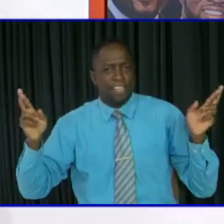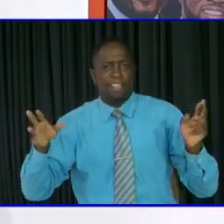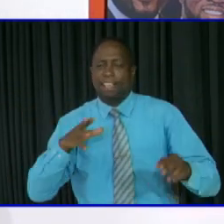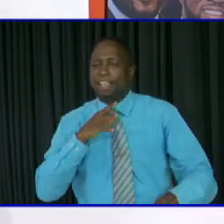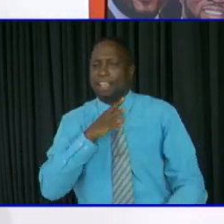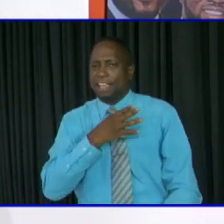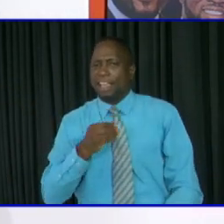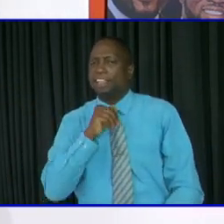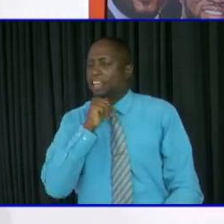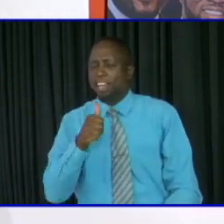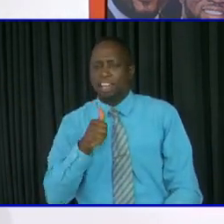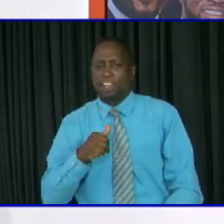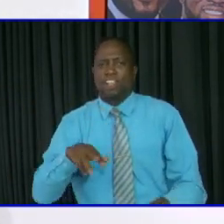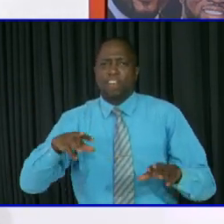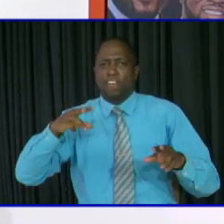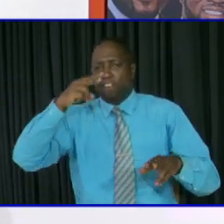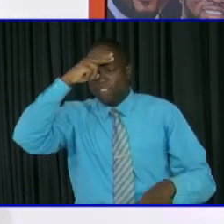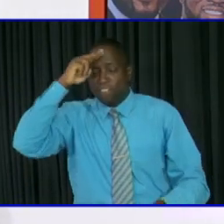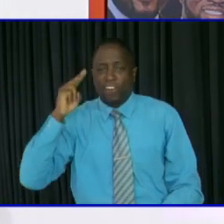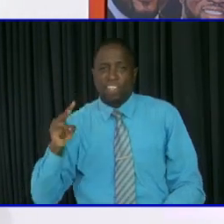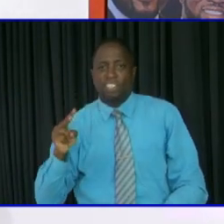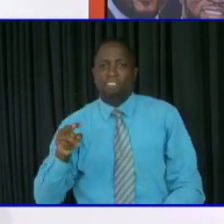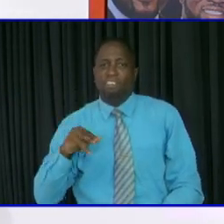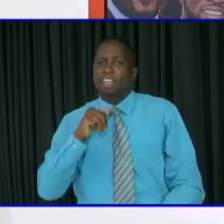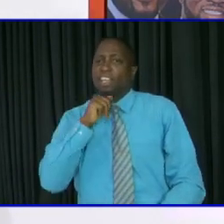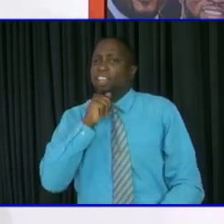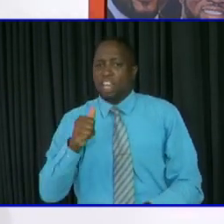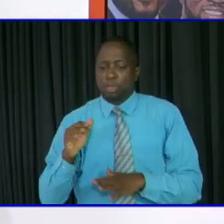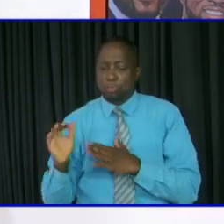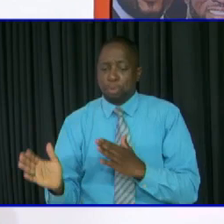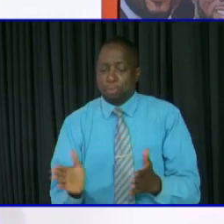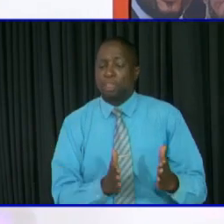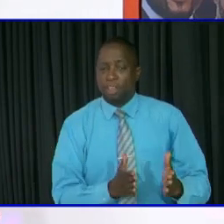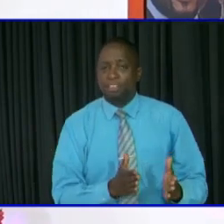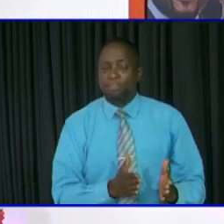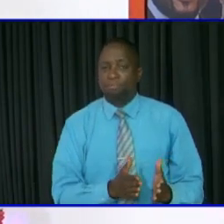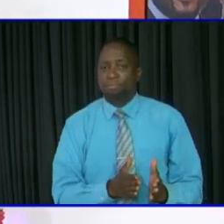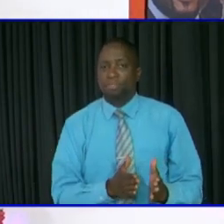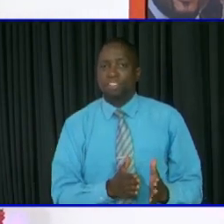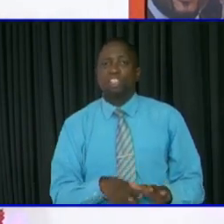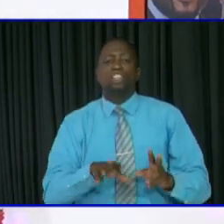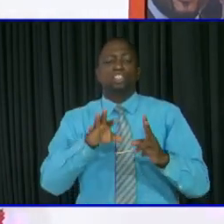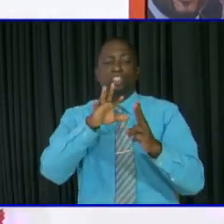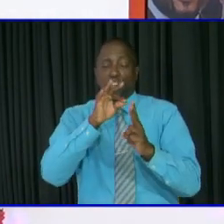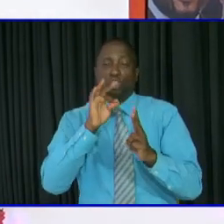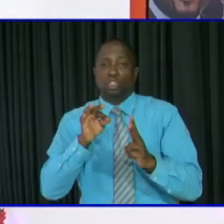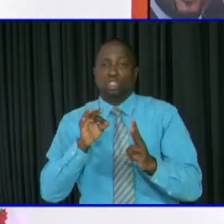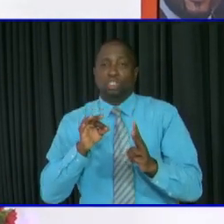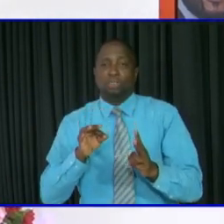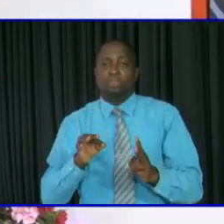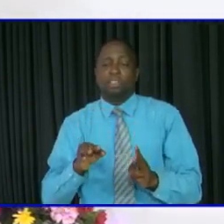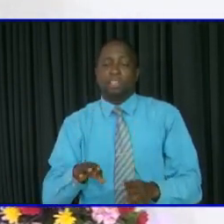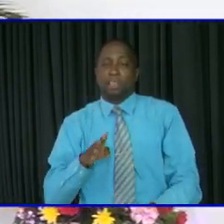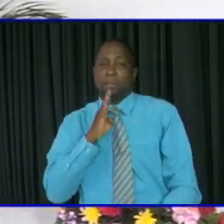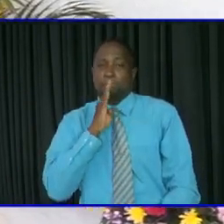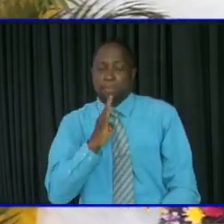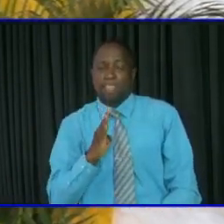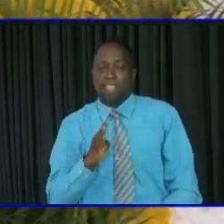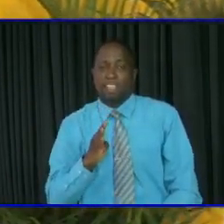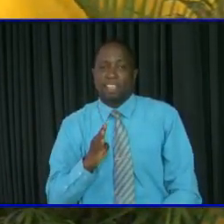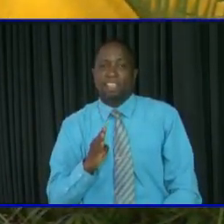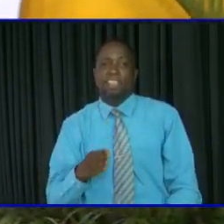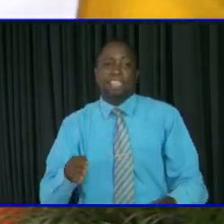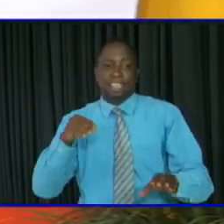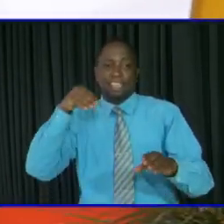is unprepared. I want you, by the power of Jesus Christ, to choose to be shut in and not shut